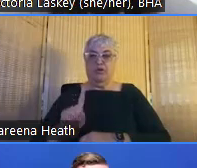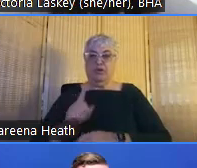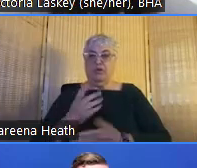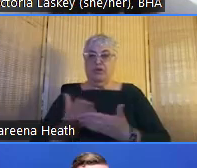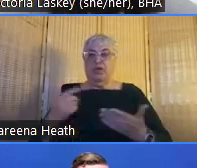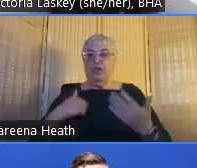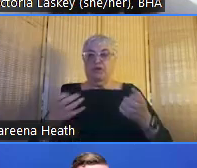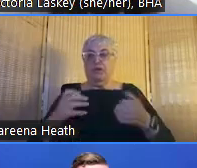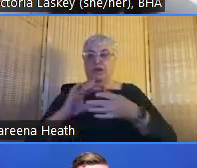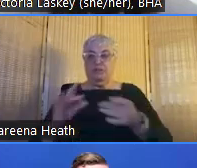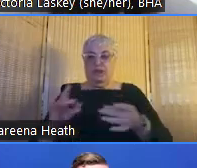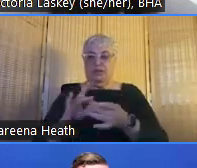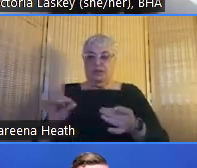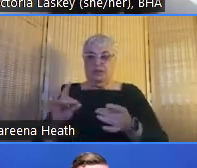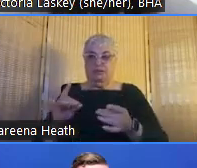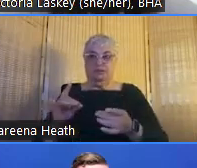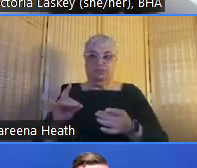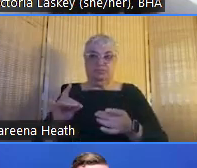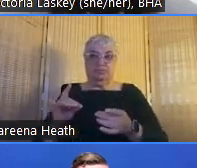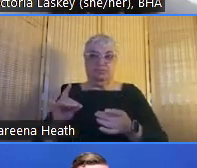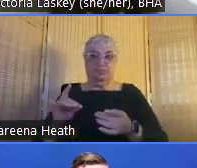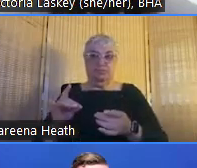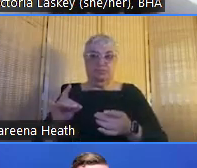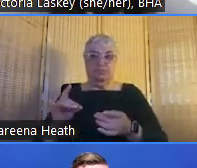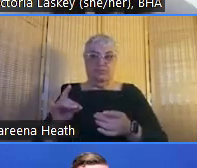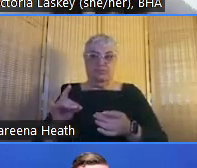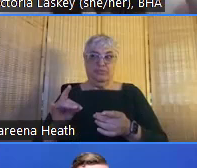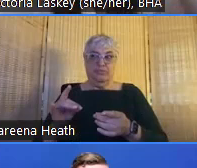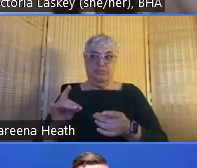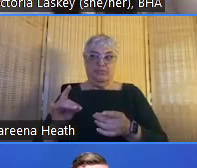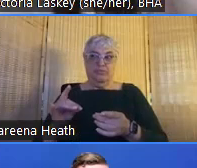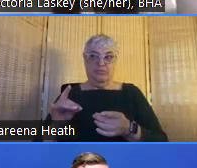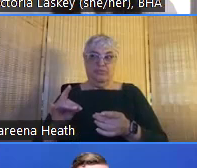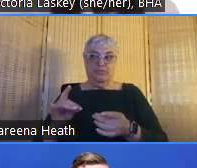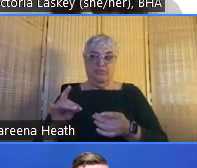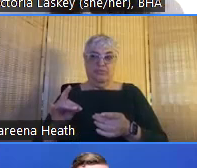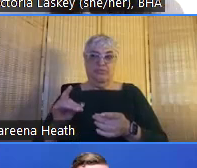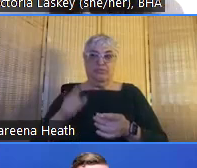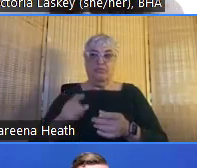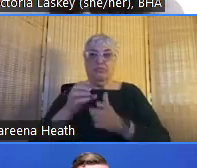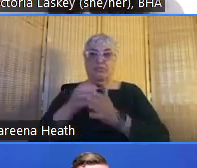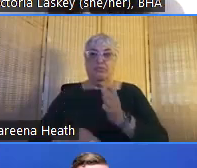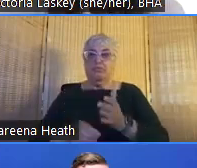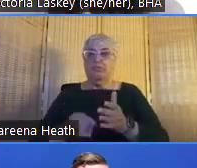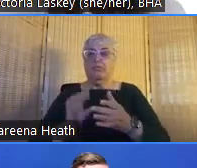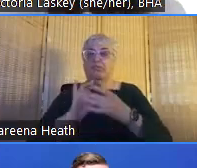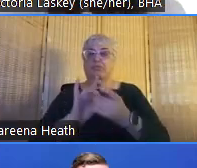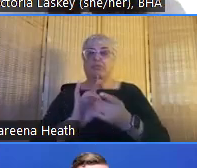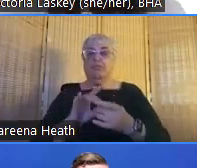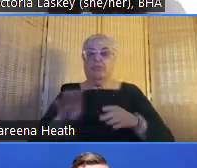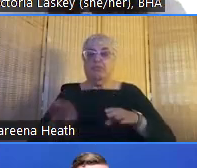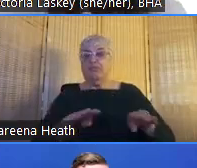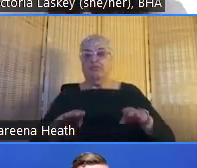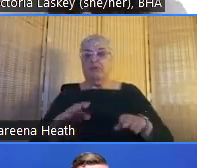want to mention is for, the these chapters are applicable to behavioral